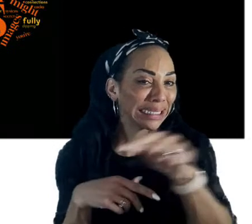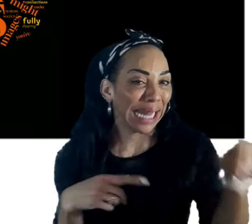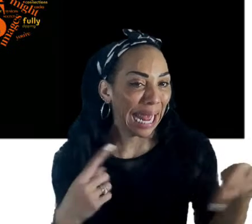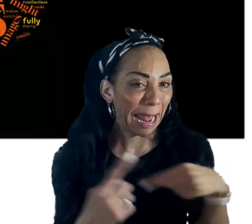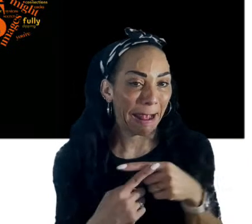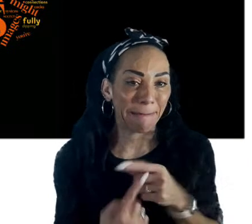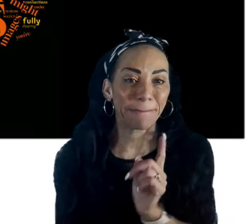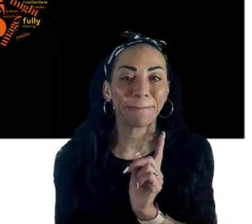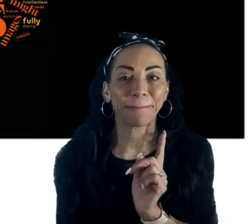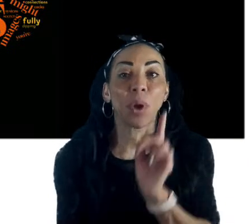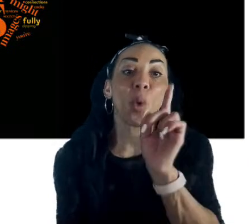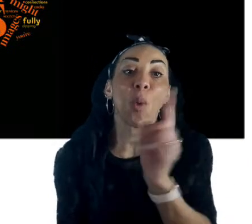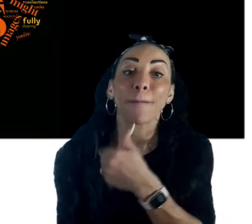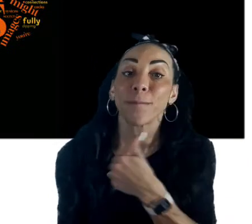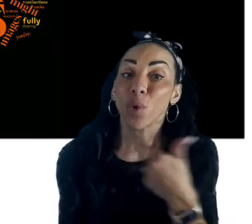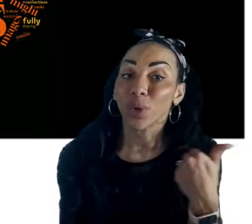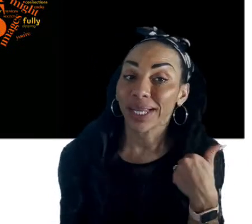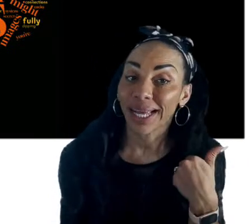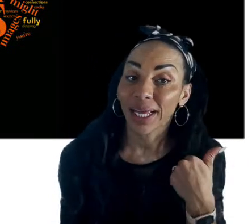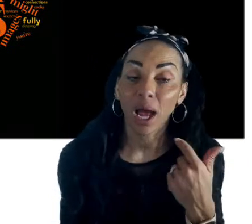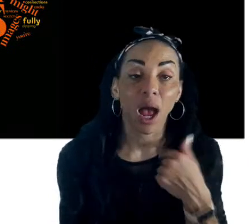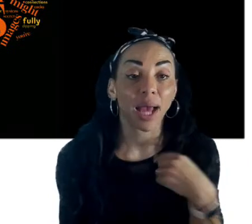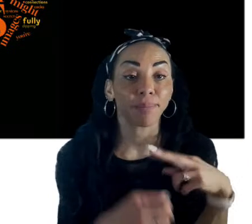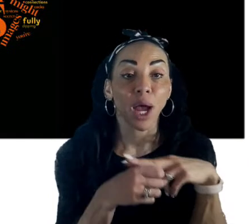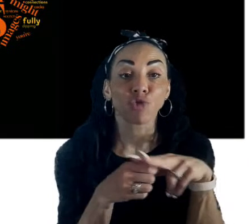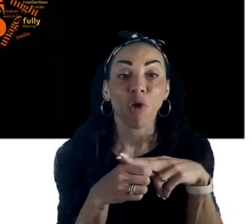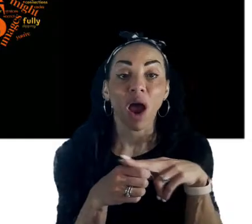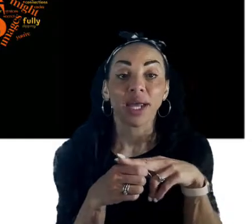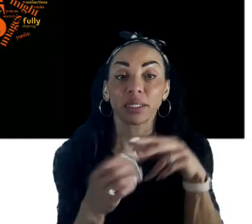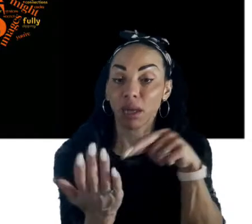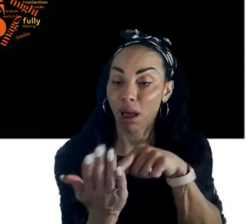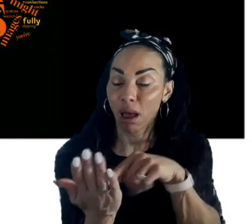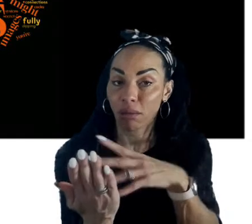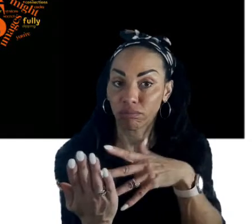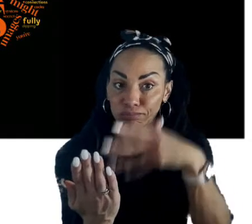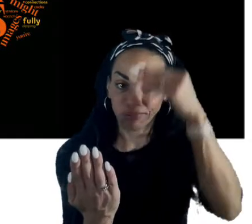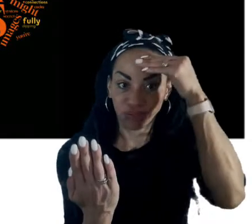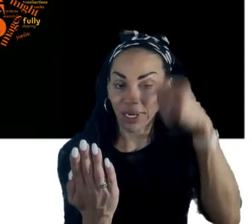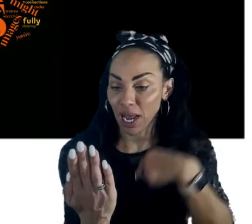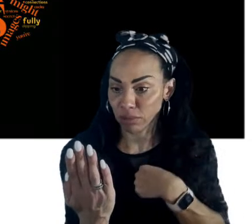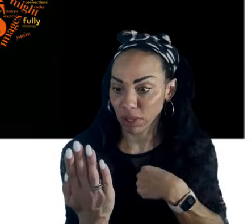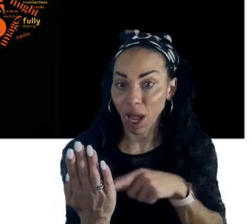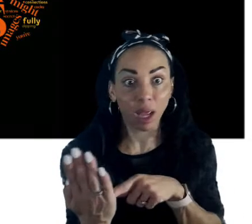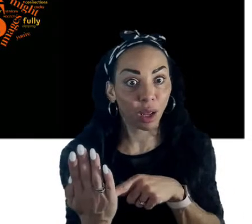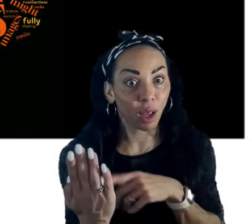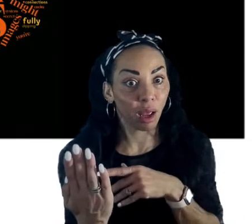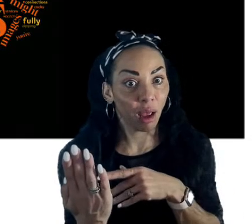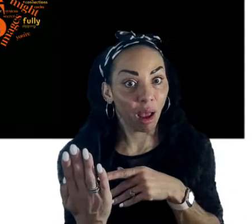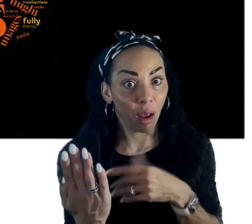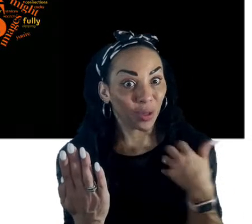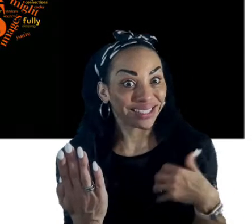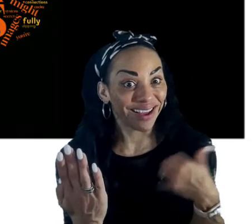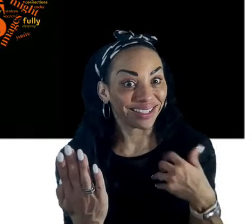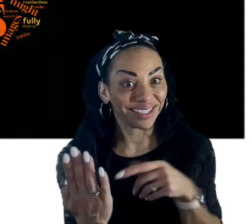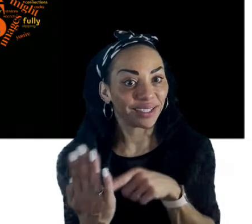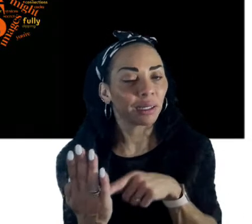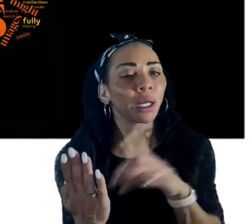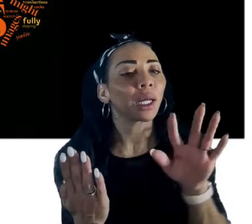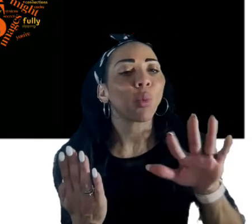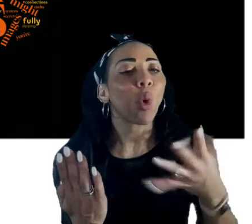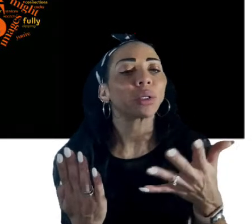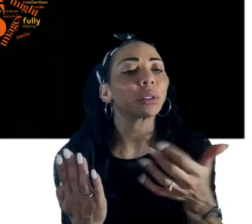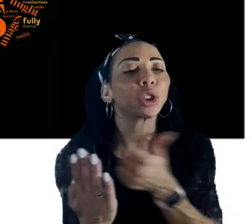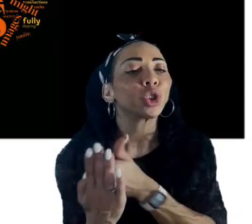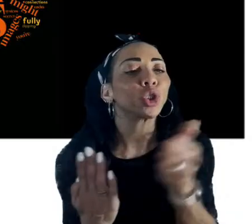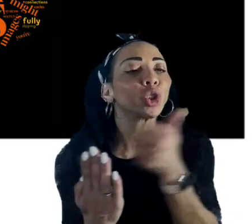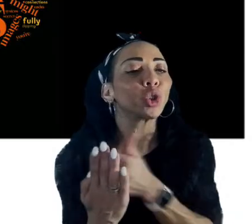One morning, I had my Grindr notification go off, and I was very excited. And it wasn't, you know, the usual kind of pics